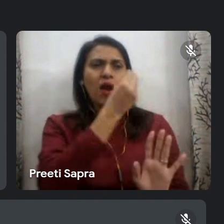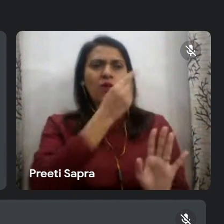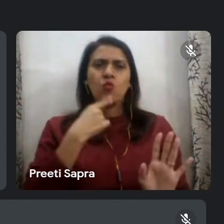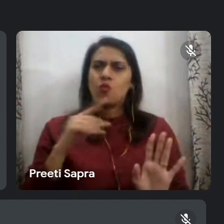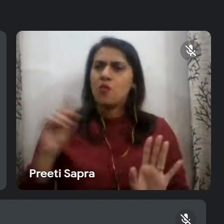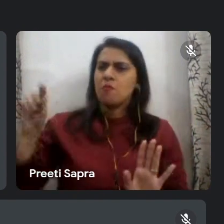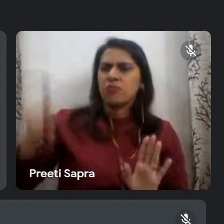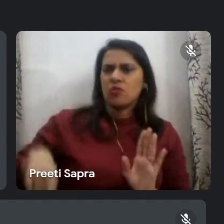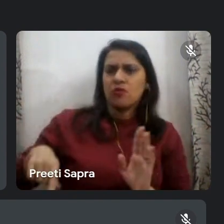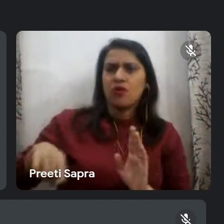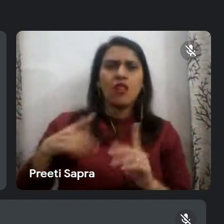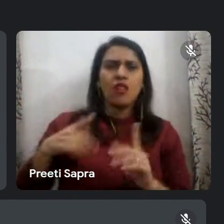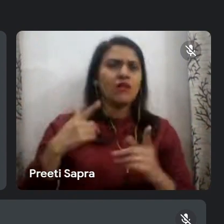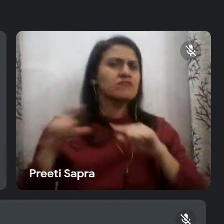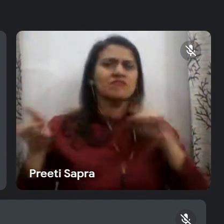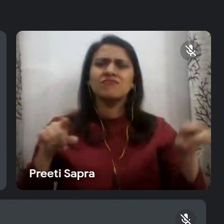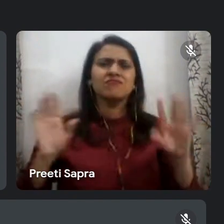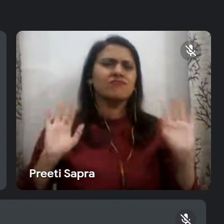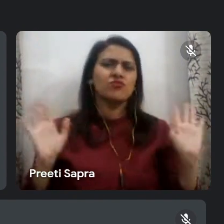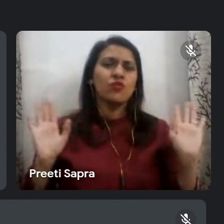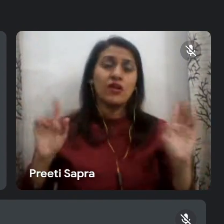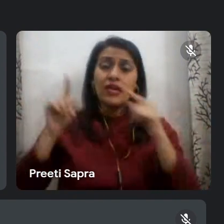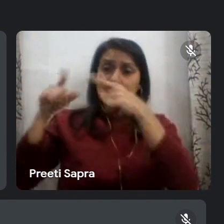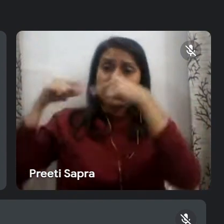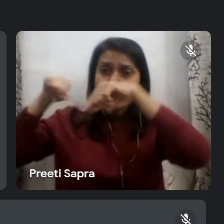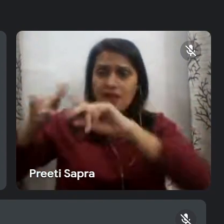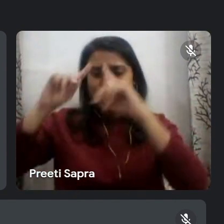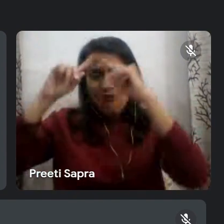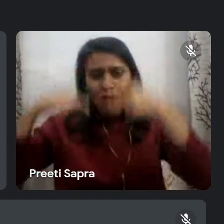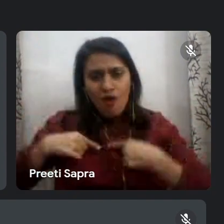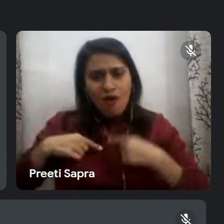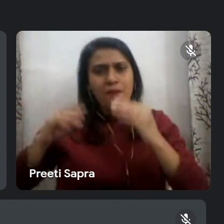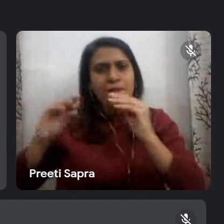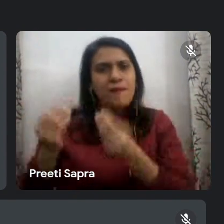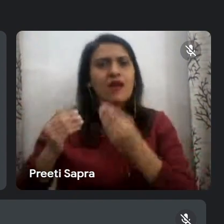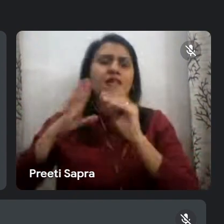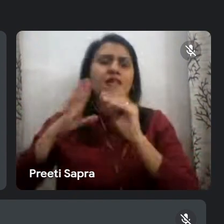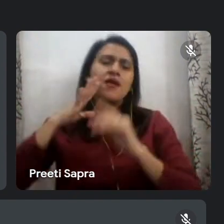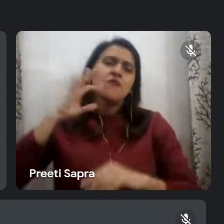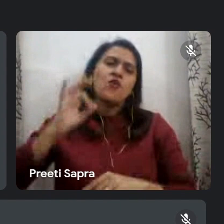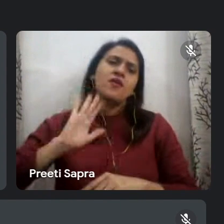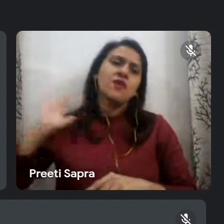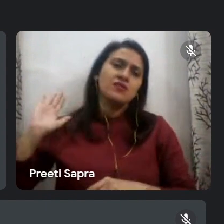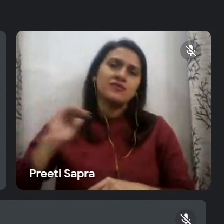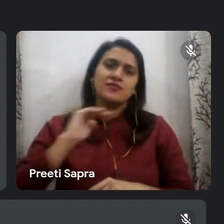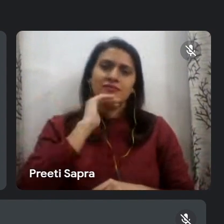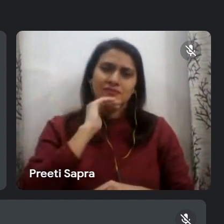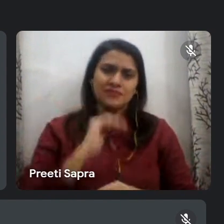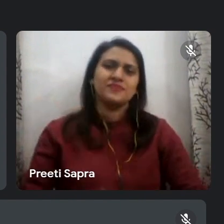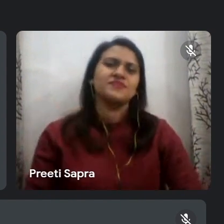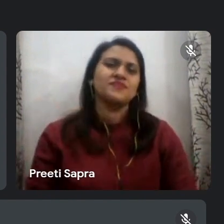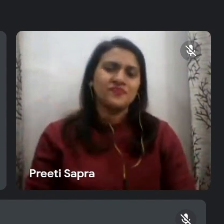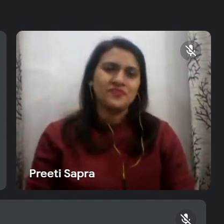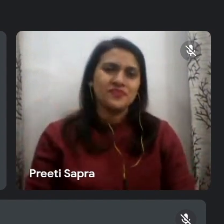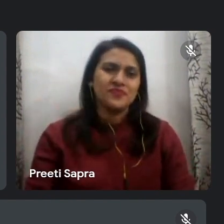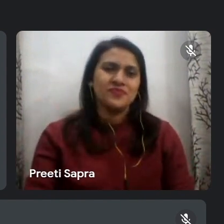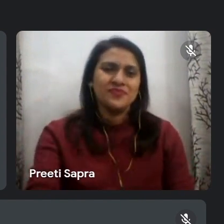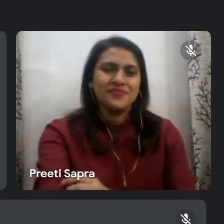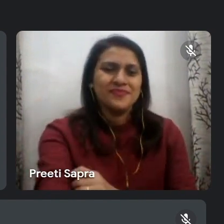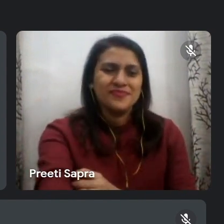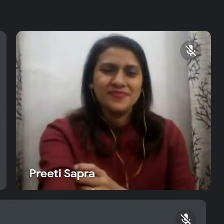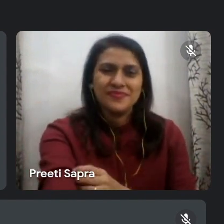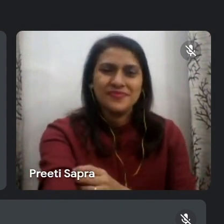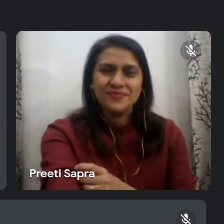about, is he doing better for himself. That is all about it. So yeah, I would like to end my note on that. Thank